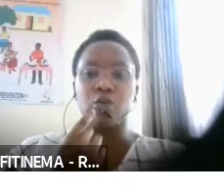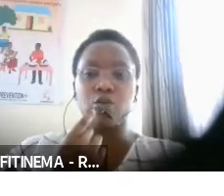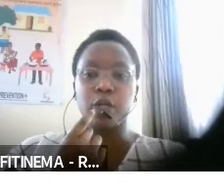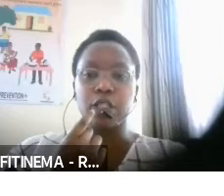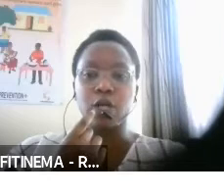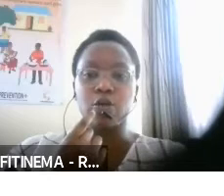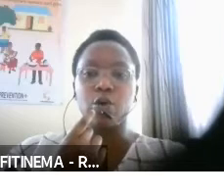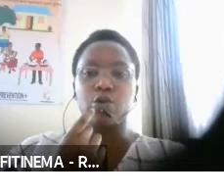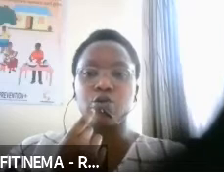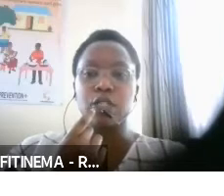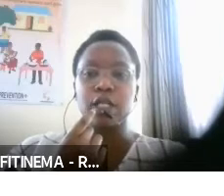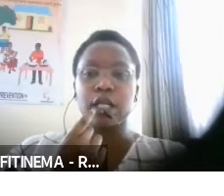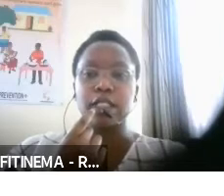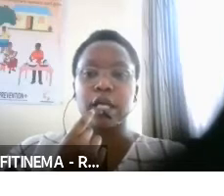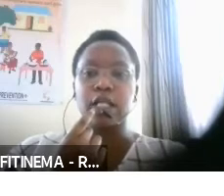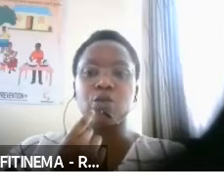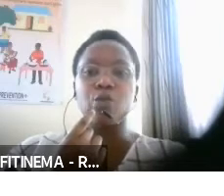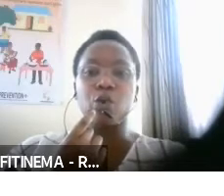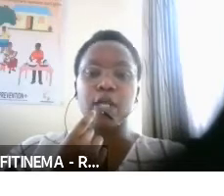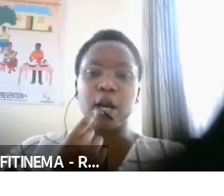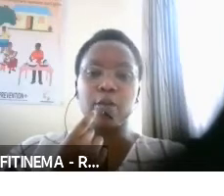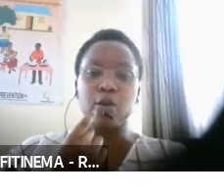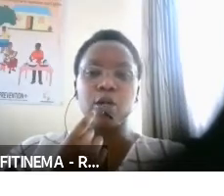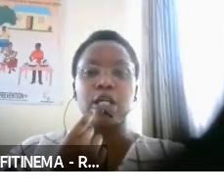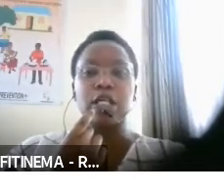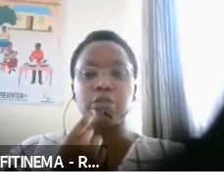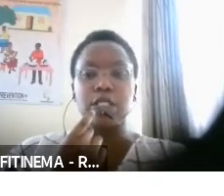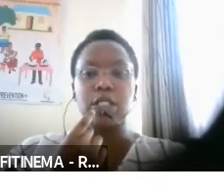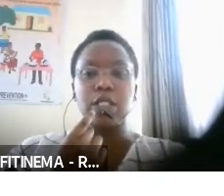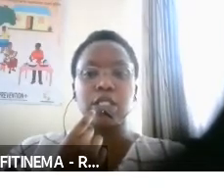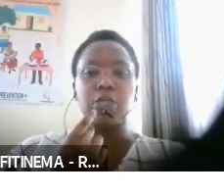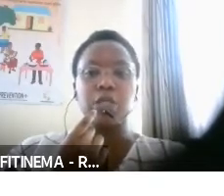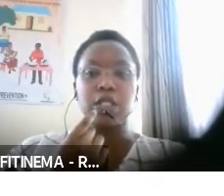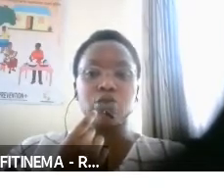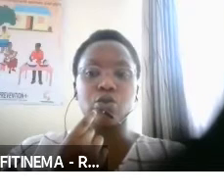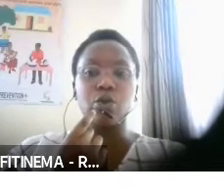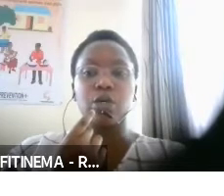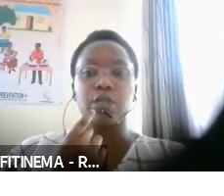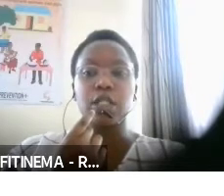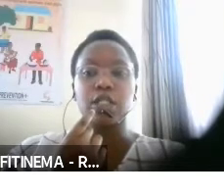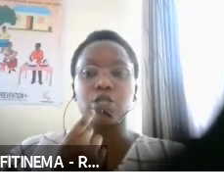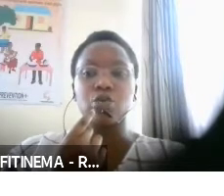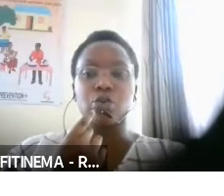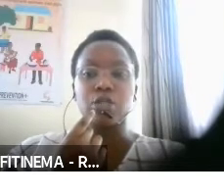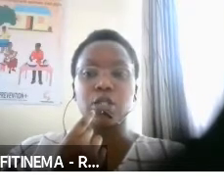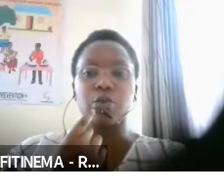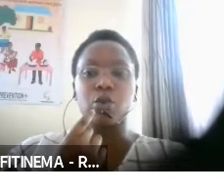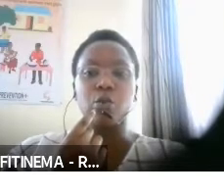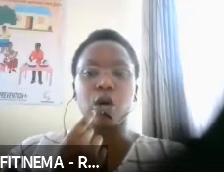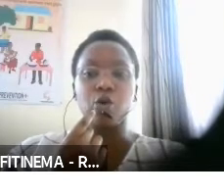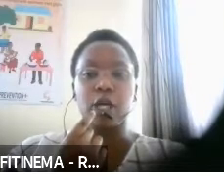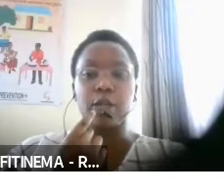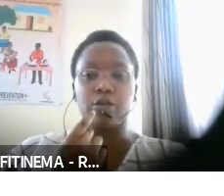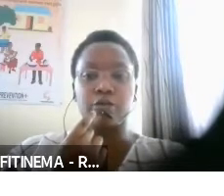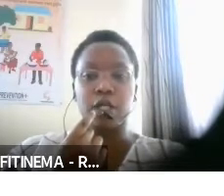dushaka kubwubakiraho, tuzirikana cyane inkomoko yabwo, imizi, imigenzo n'ibitekerezo nyobozi